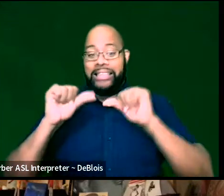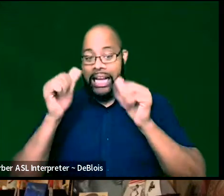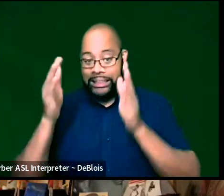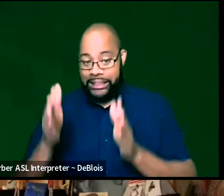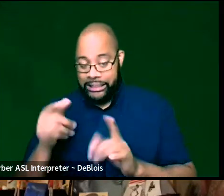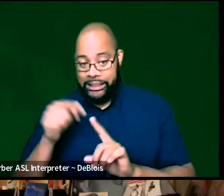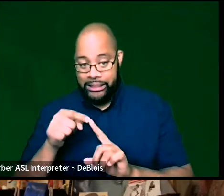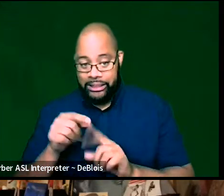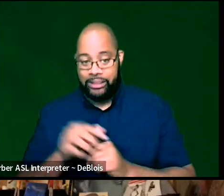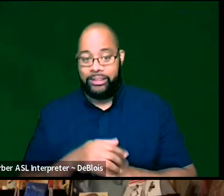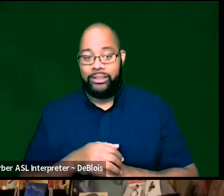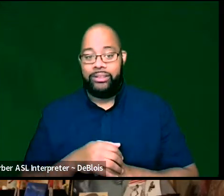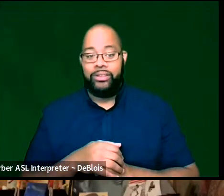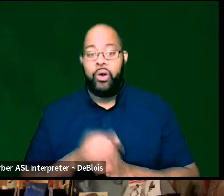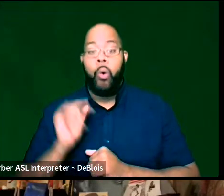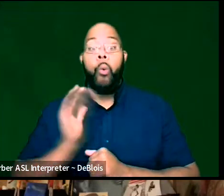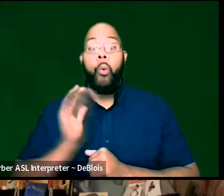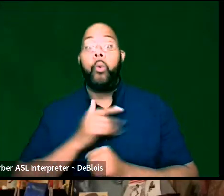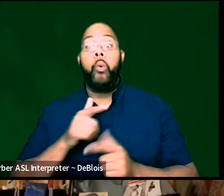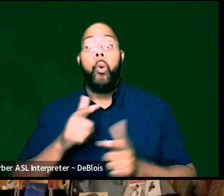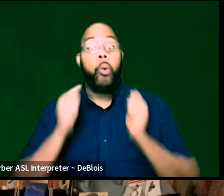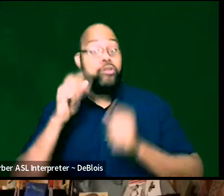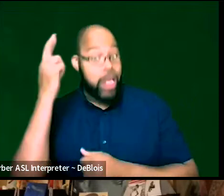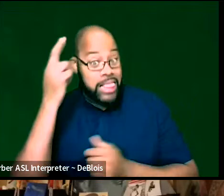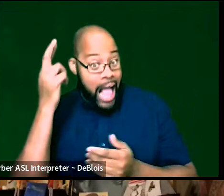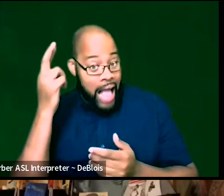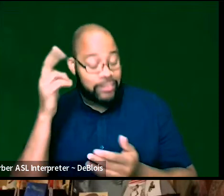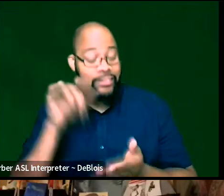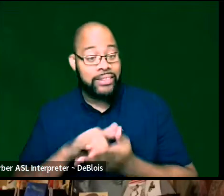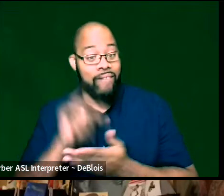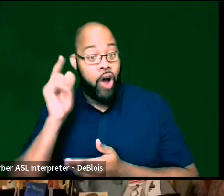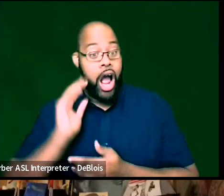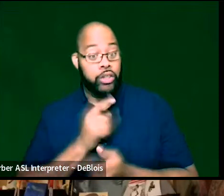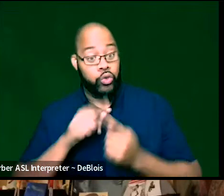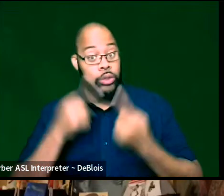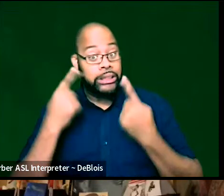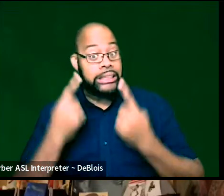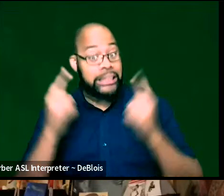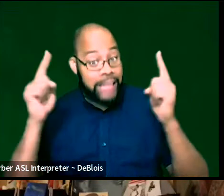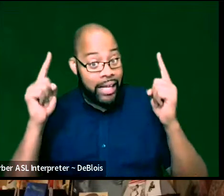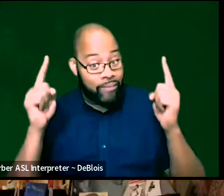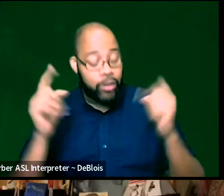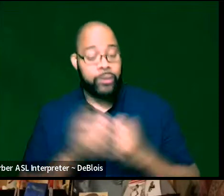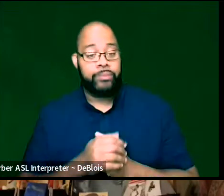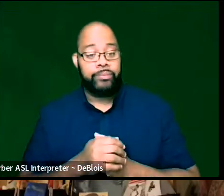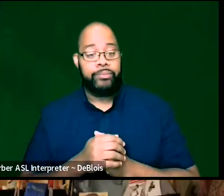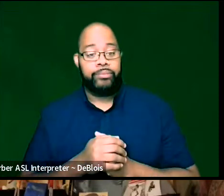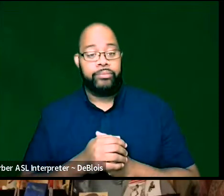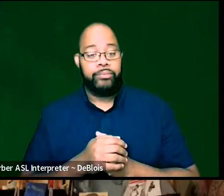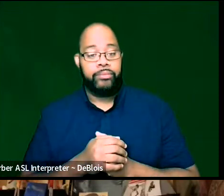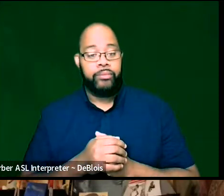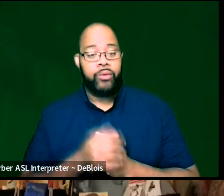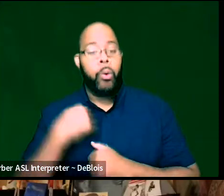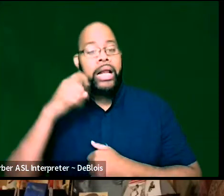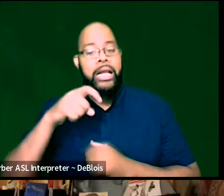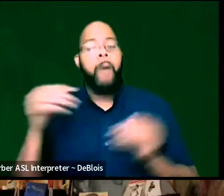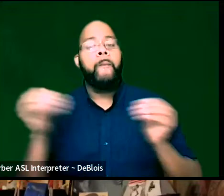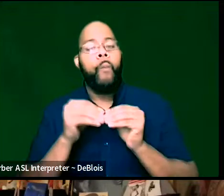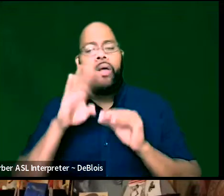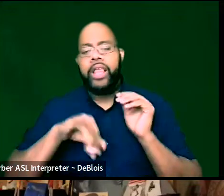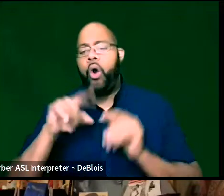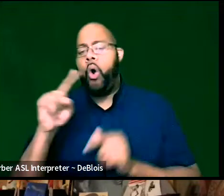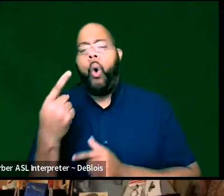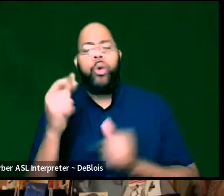scientists. Awesome. We quickly realized, though, that for us to be as successful as we are today, we needed more than